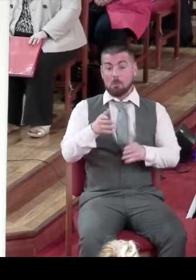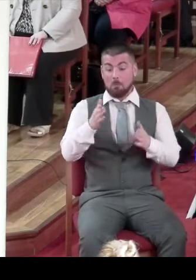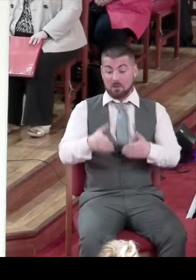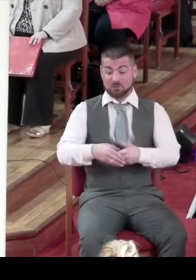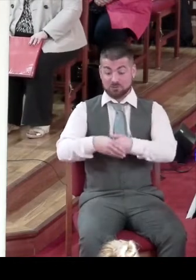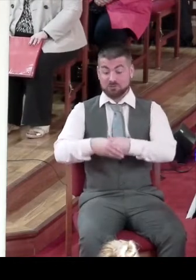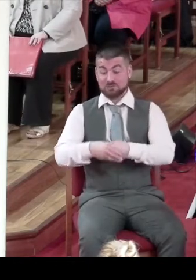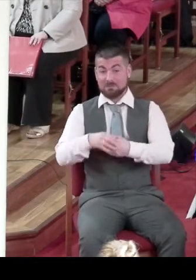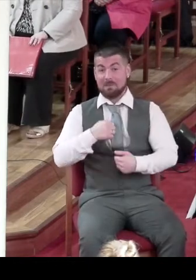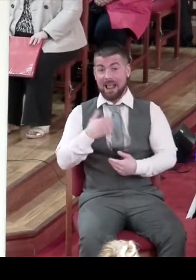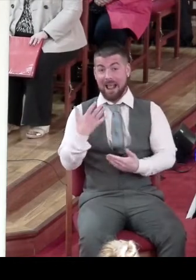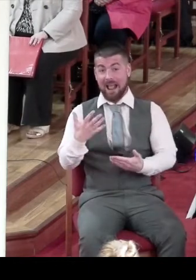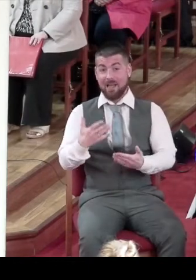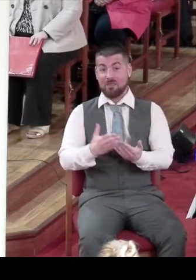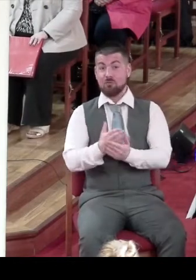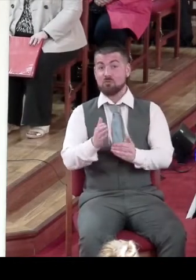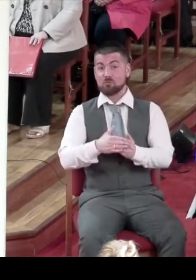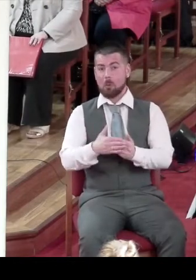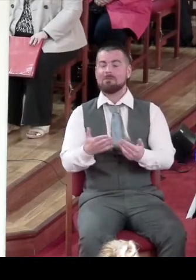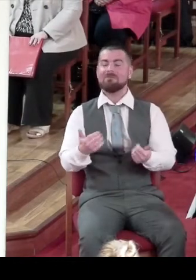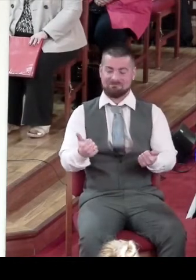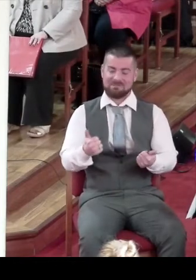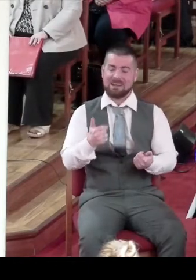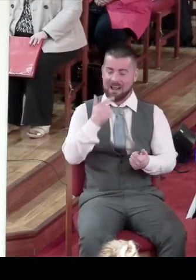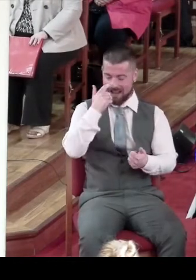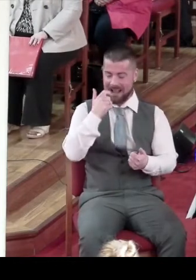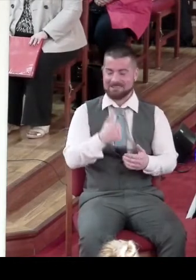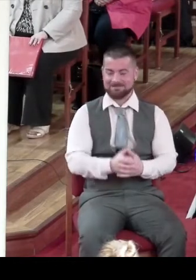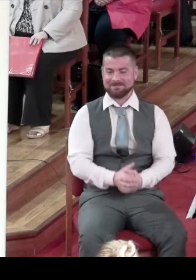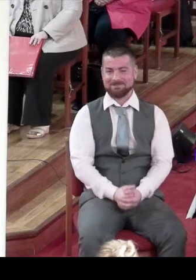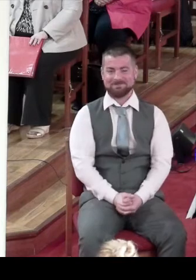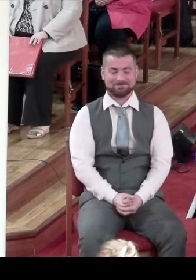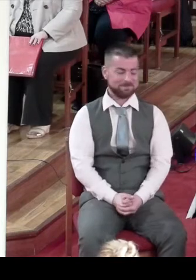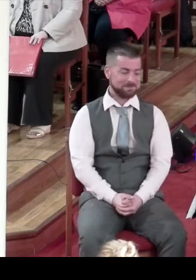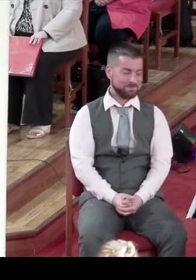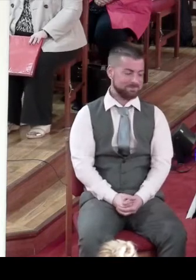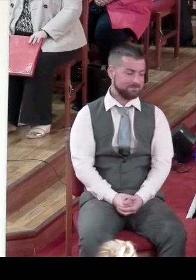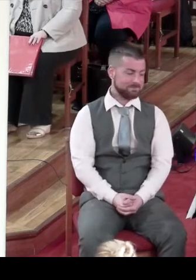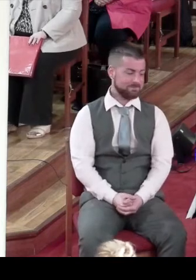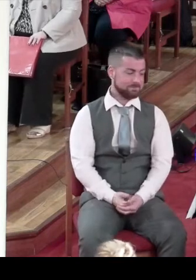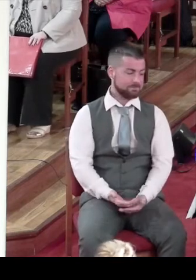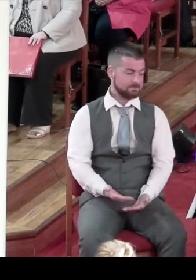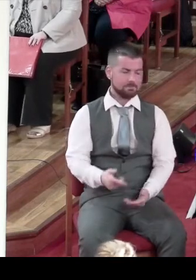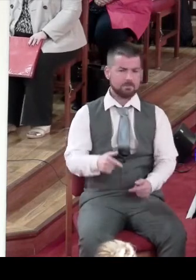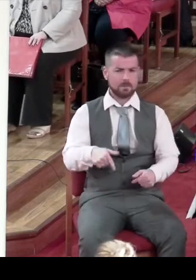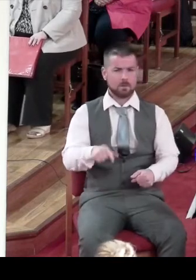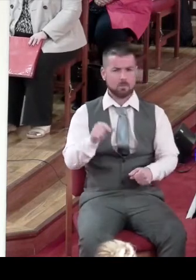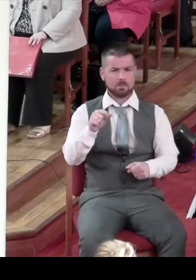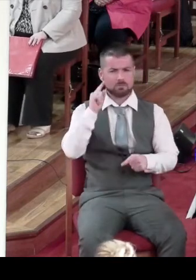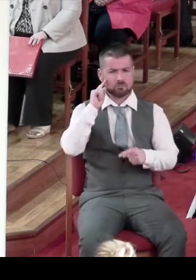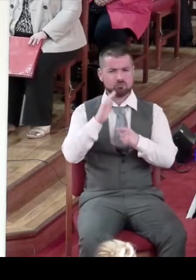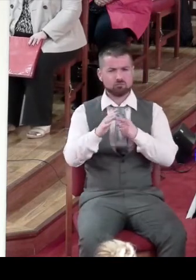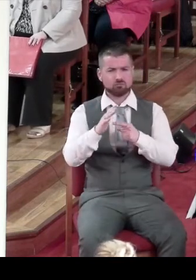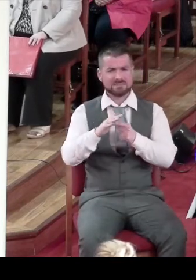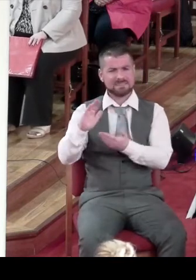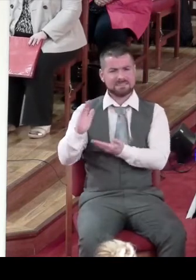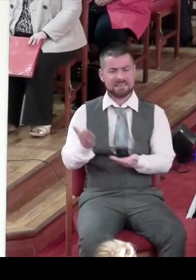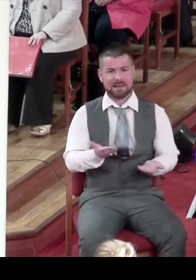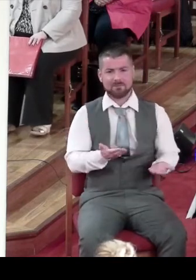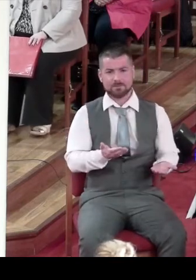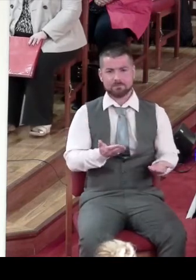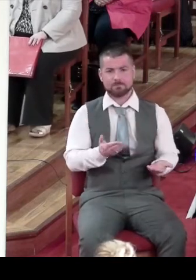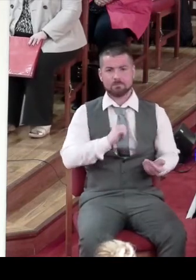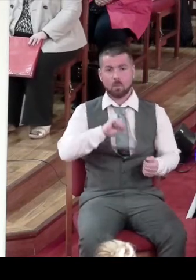door and down and round the side of the building. This is a wee bit of an unusual service because we're going